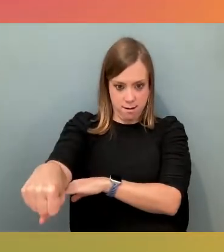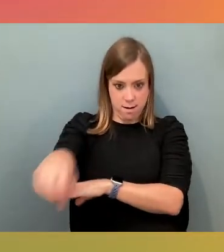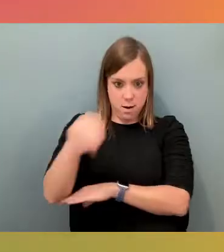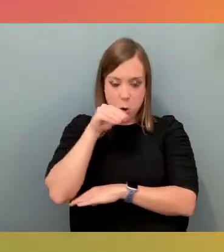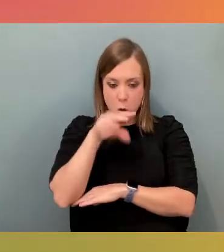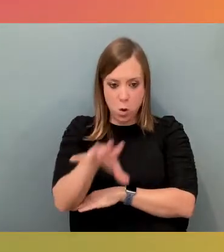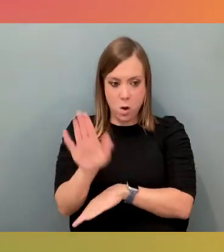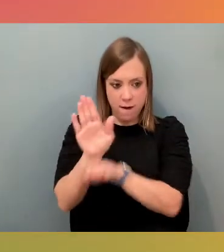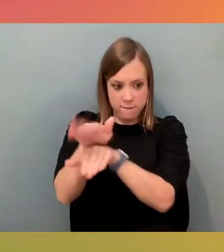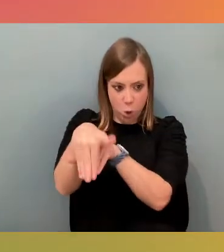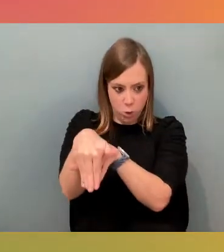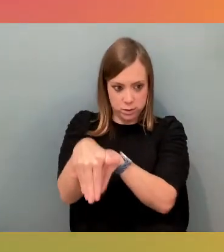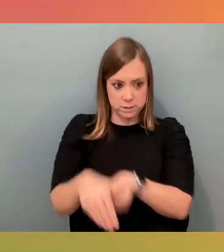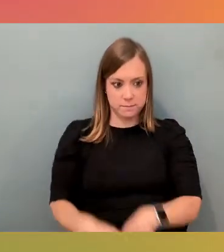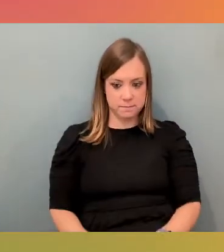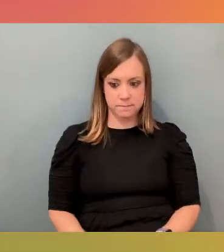fold.